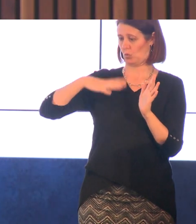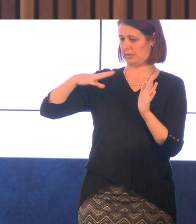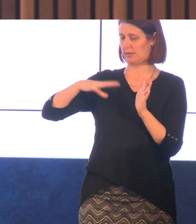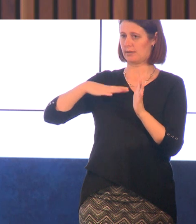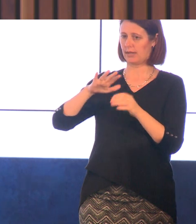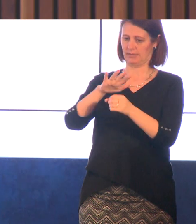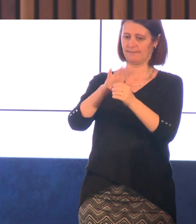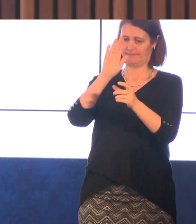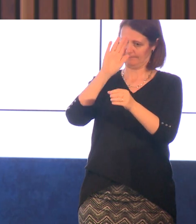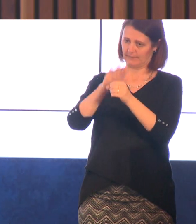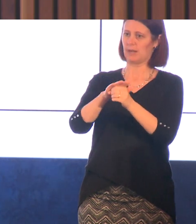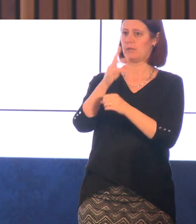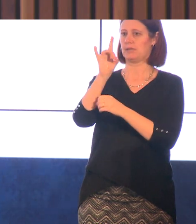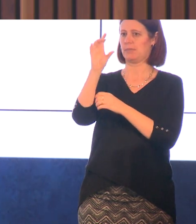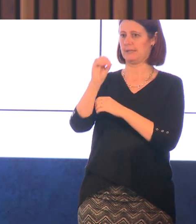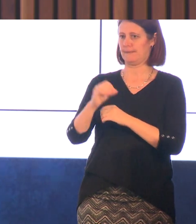be 10%.